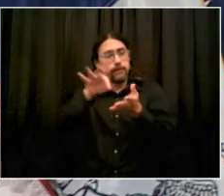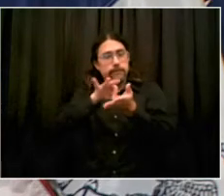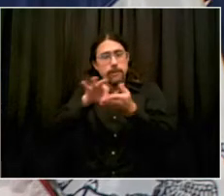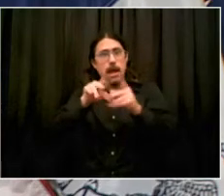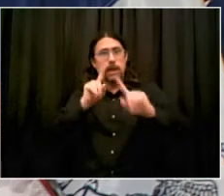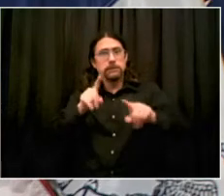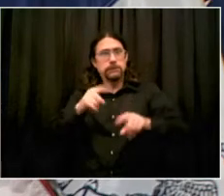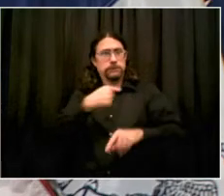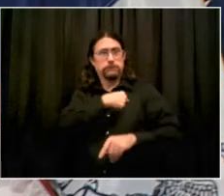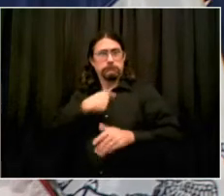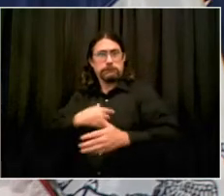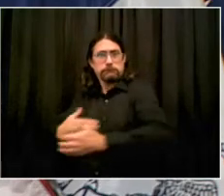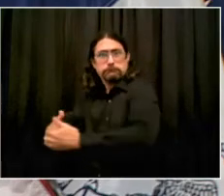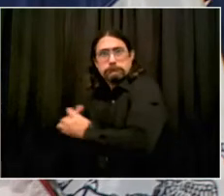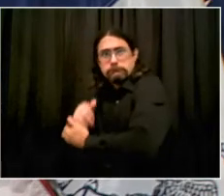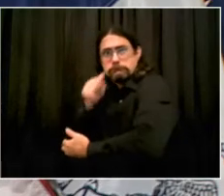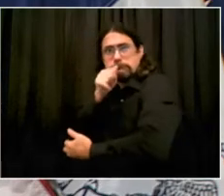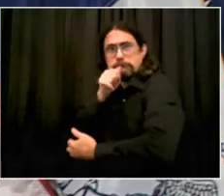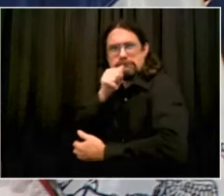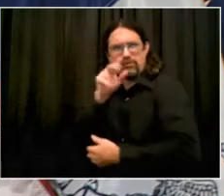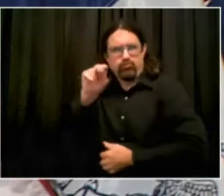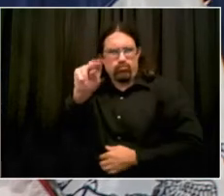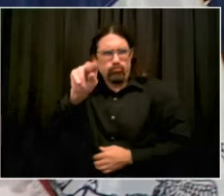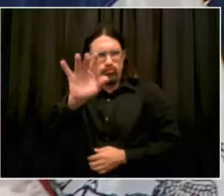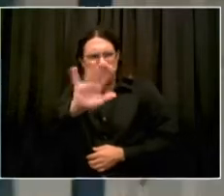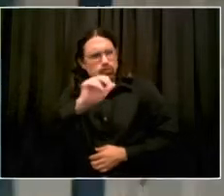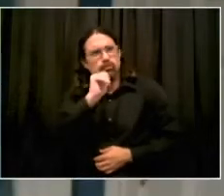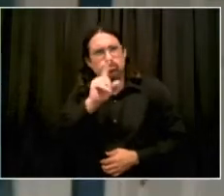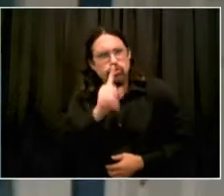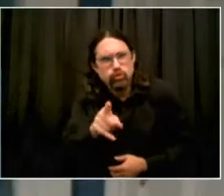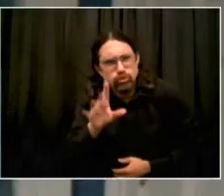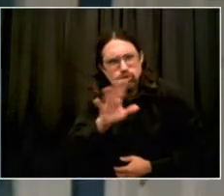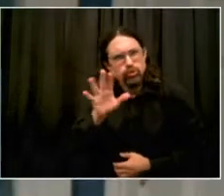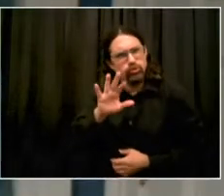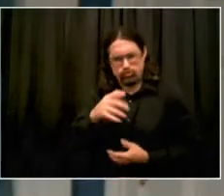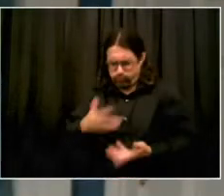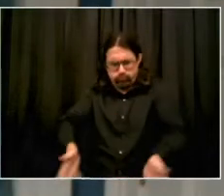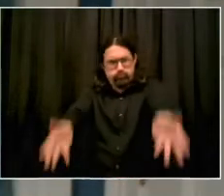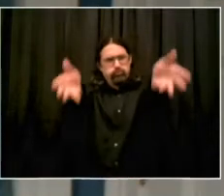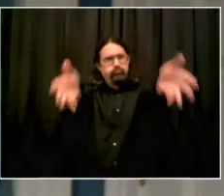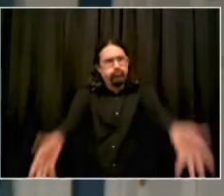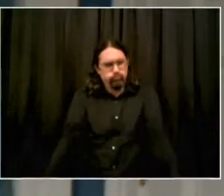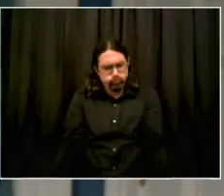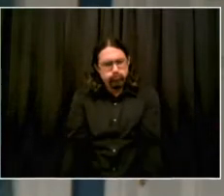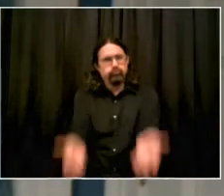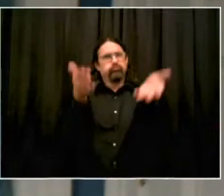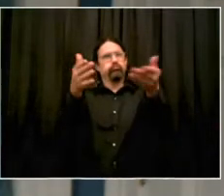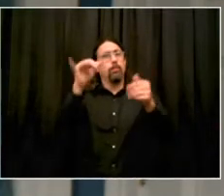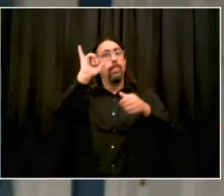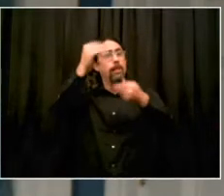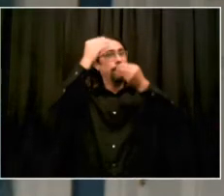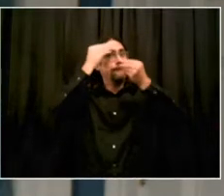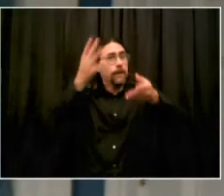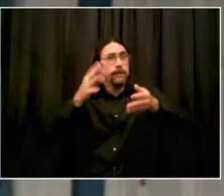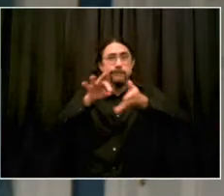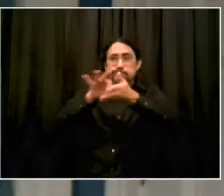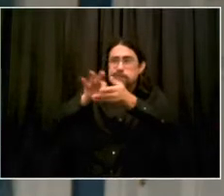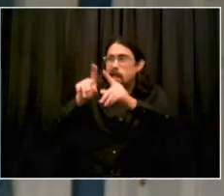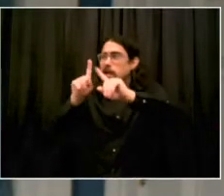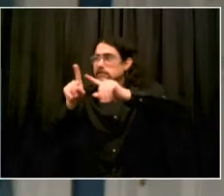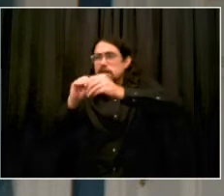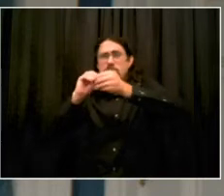them to get the information they need. Chancellor, you want to add anything? So, Mr. Mayor, that information has either already been released this morning or will be released